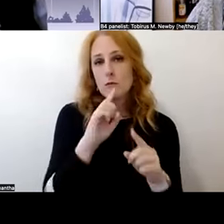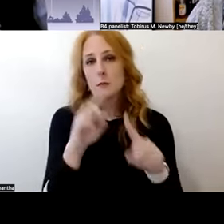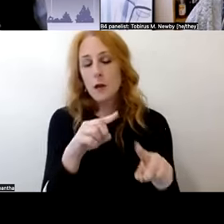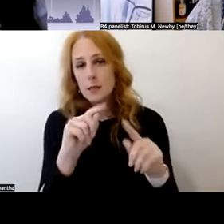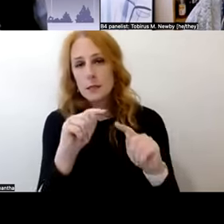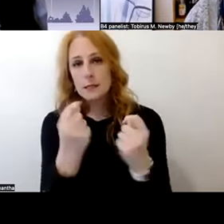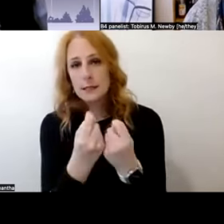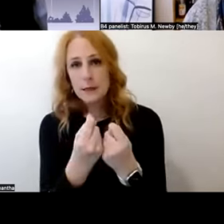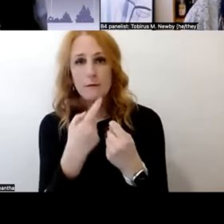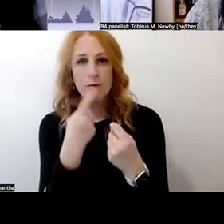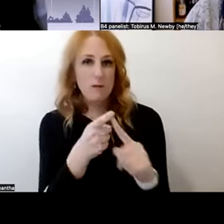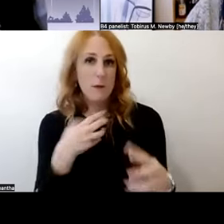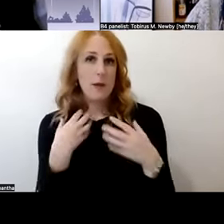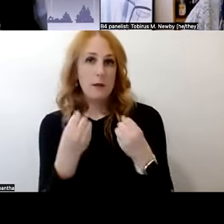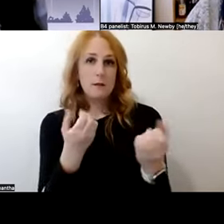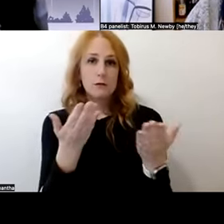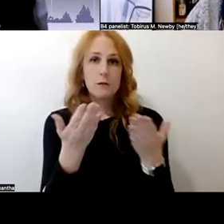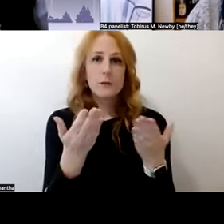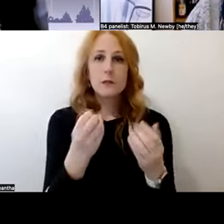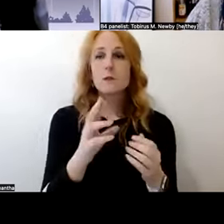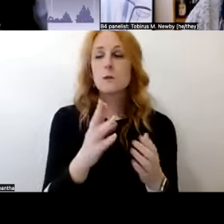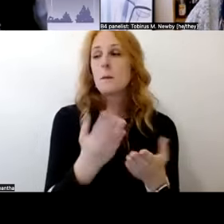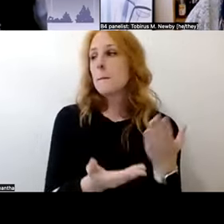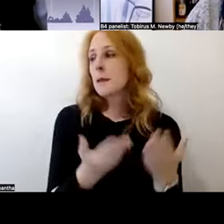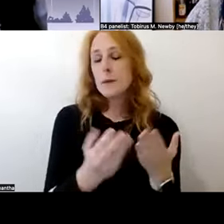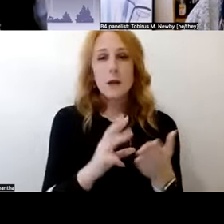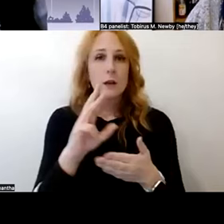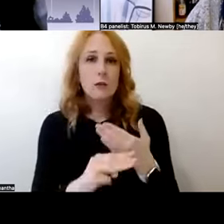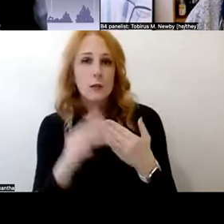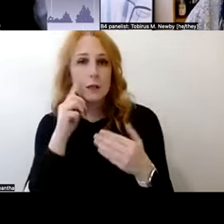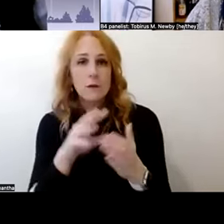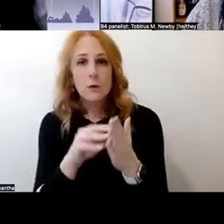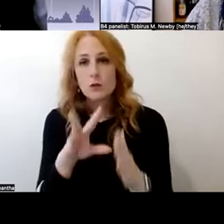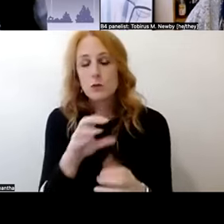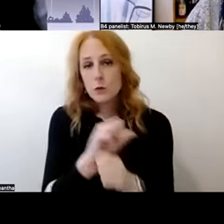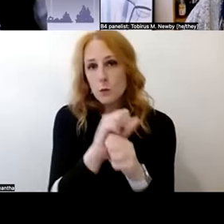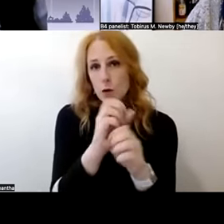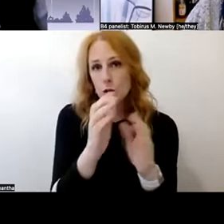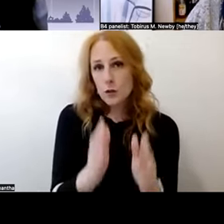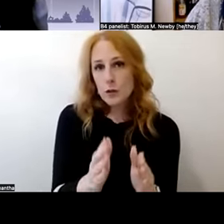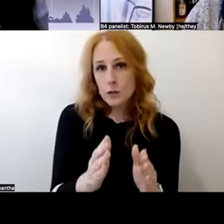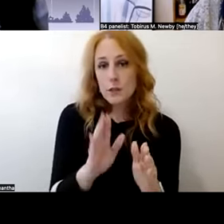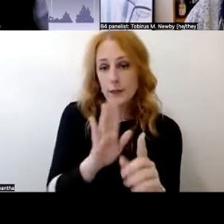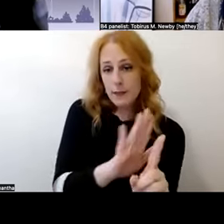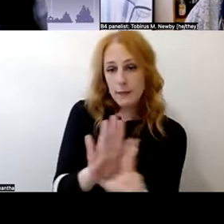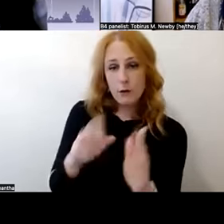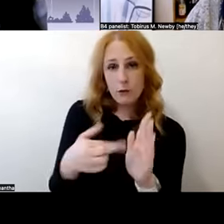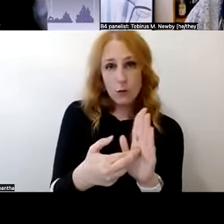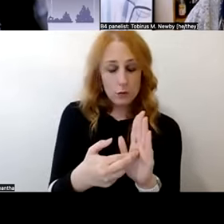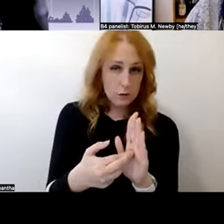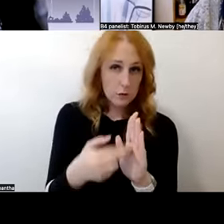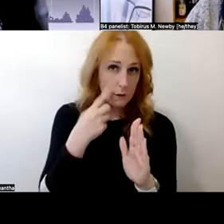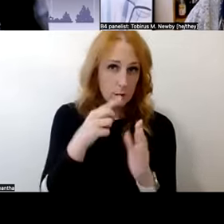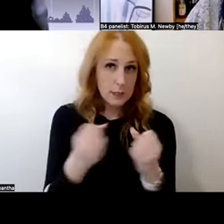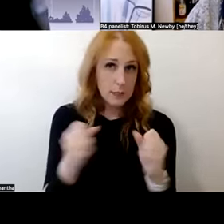curriculum for student workers who have roles that relate to safety on campus, these sorts of things, whether they're moving us in the right direction. I